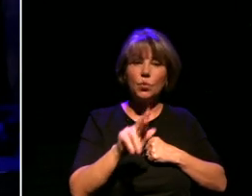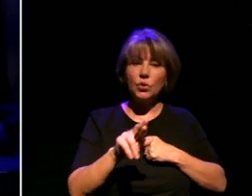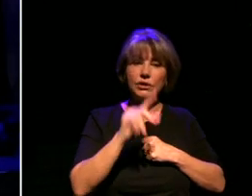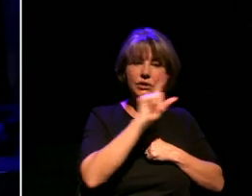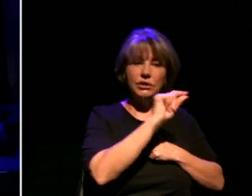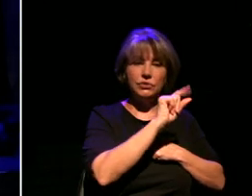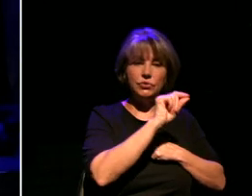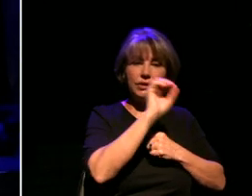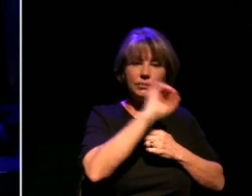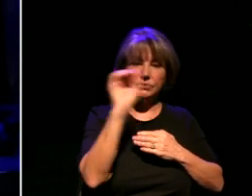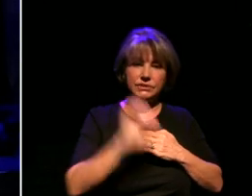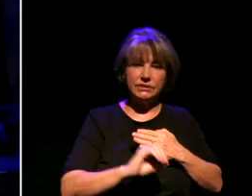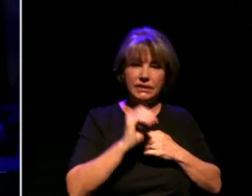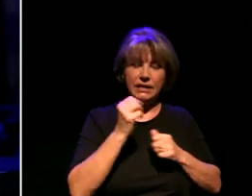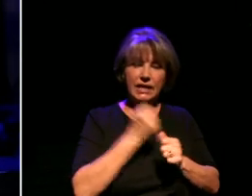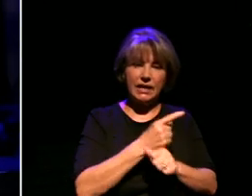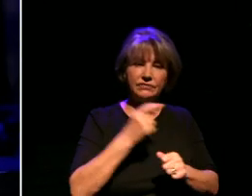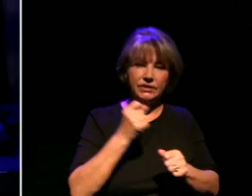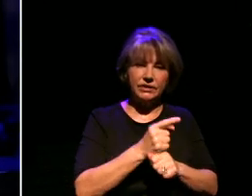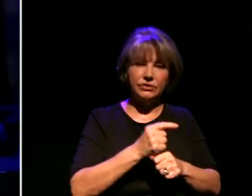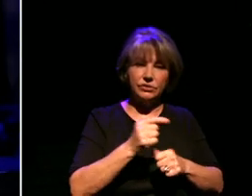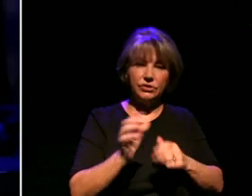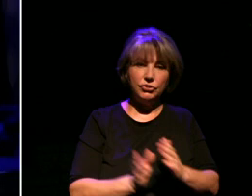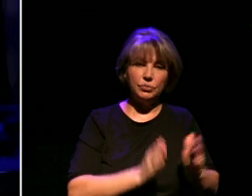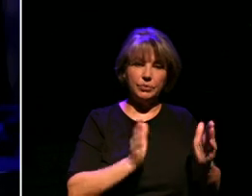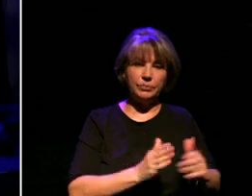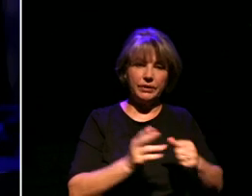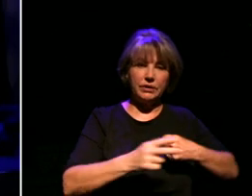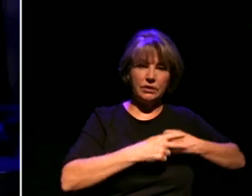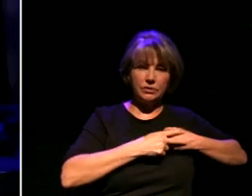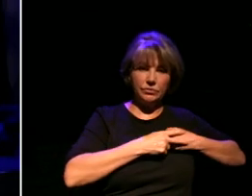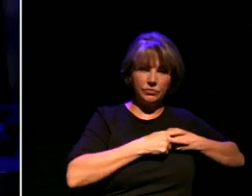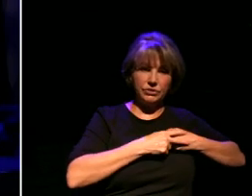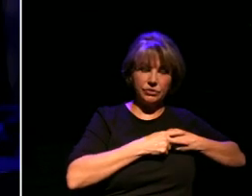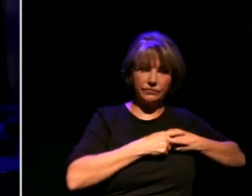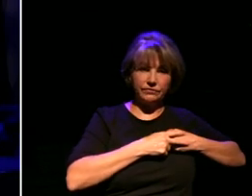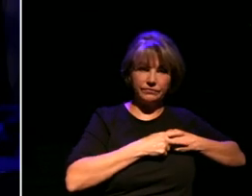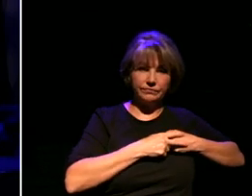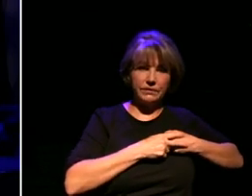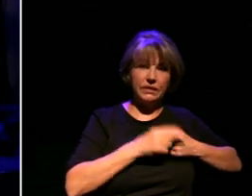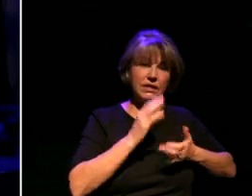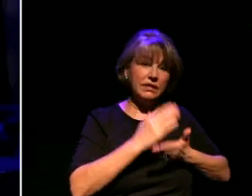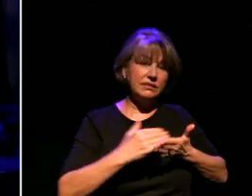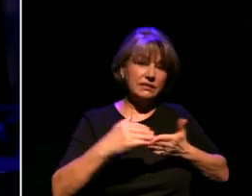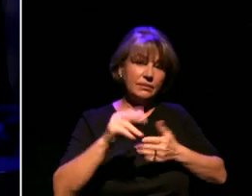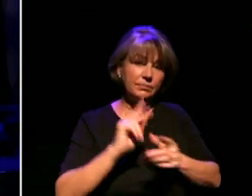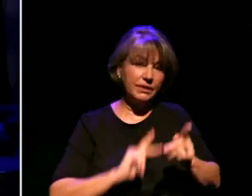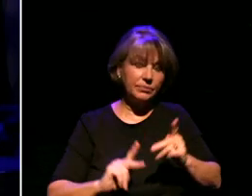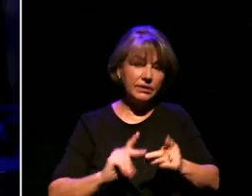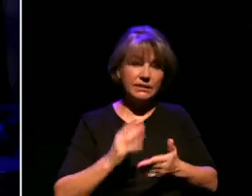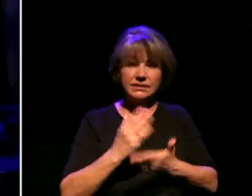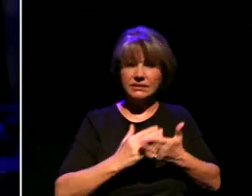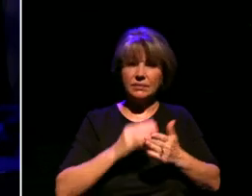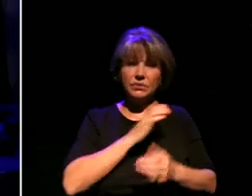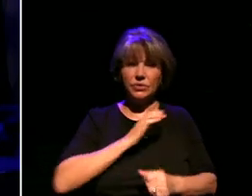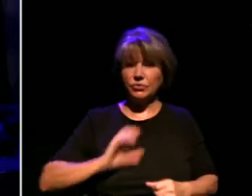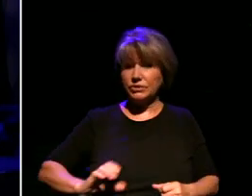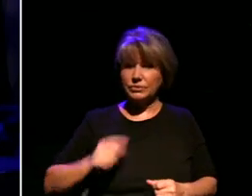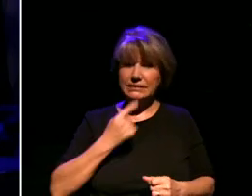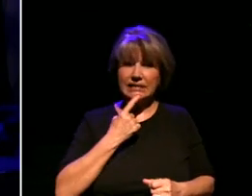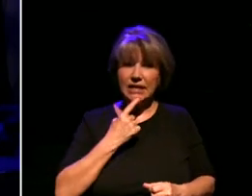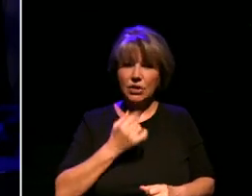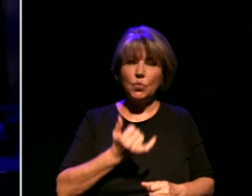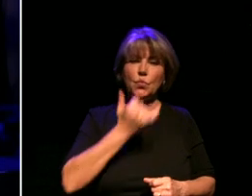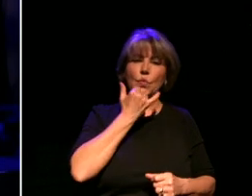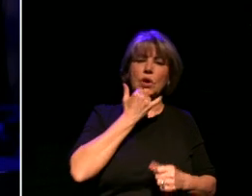year to prepare a reserve, okay? Now, some people would say, and some Christians would even say, it's wrong to